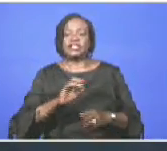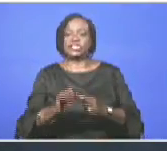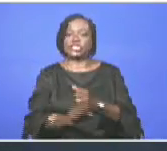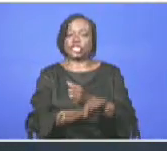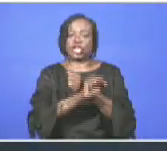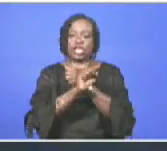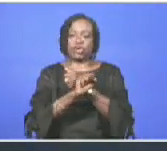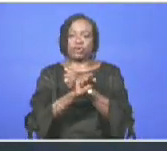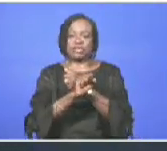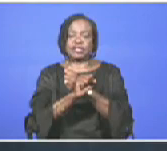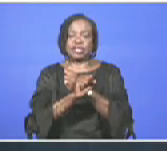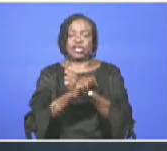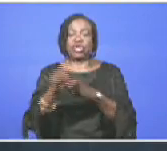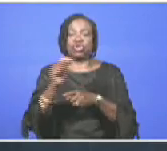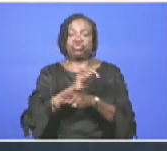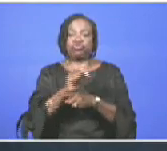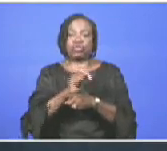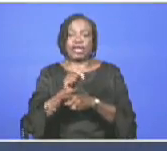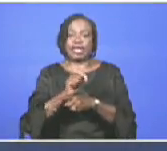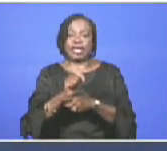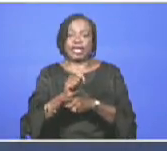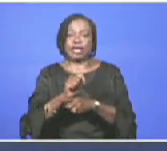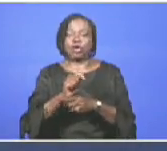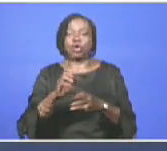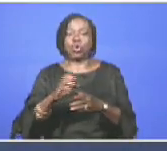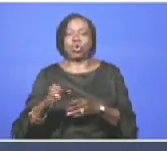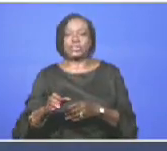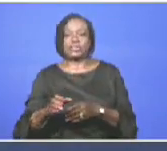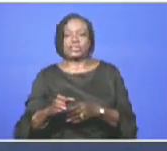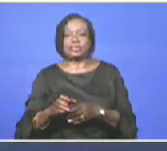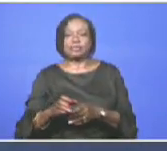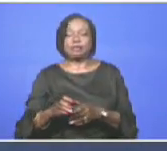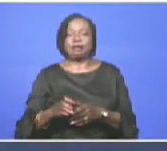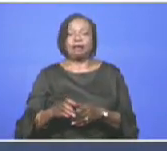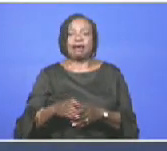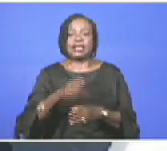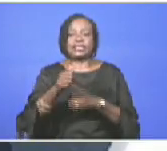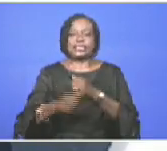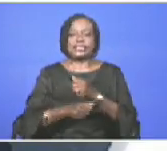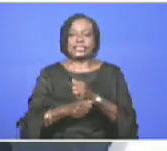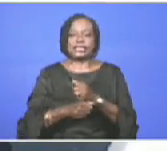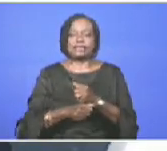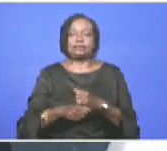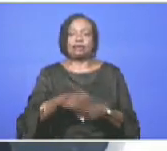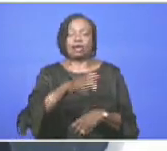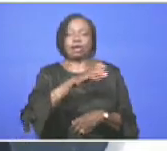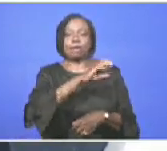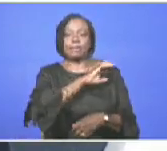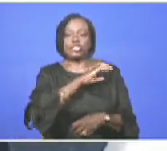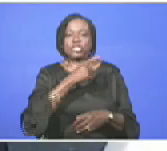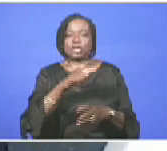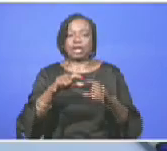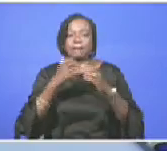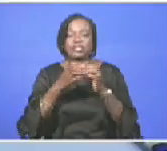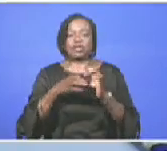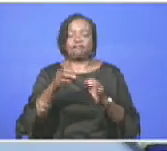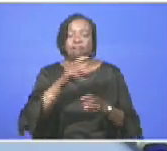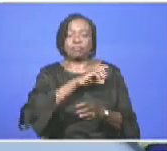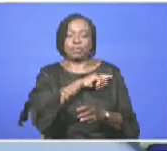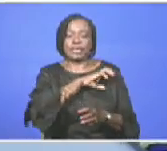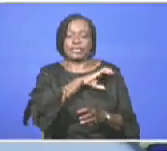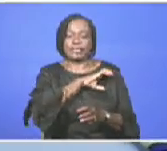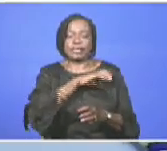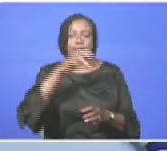Retired Assistant Commissioner of Police Paul Thompson says his mission is to equip persons with the tools needed to take on the job.